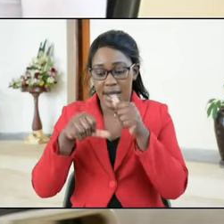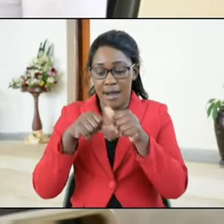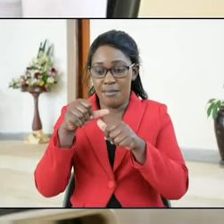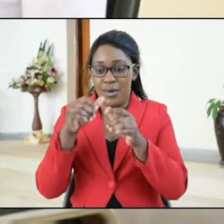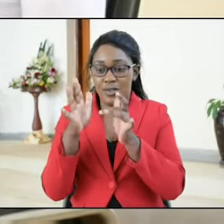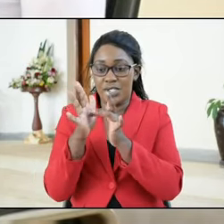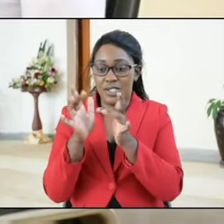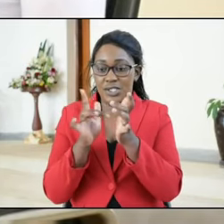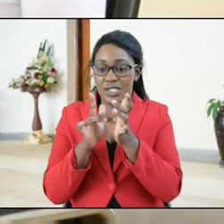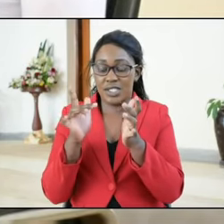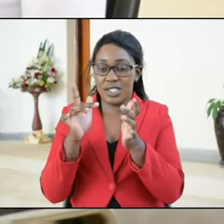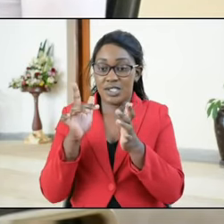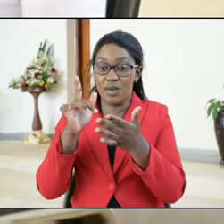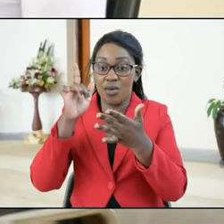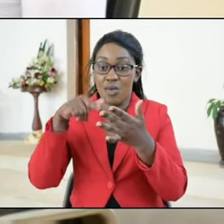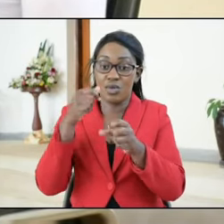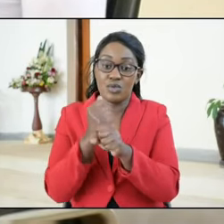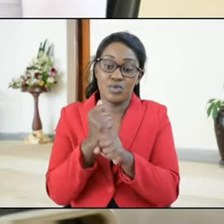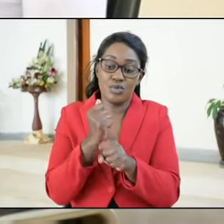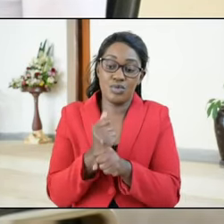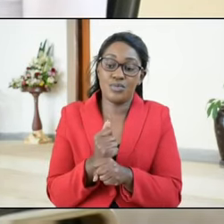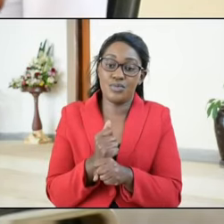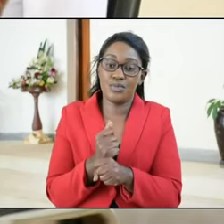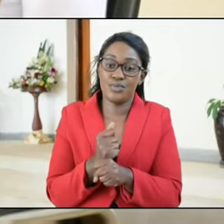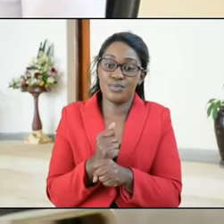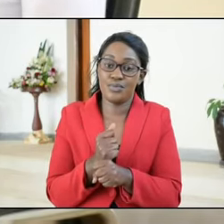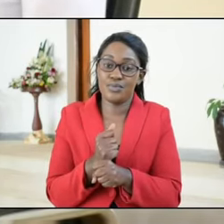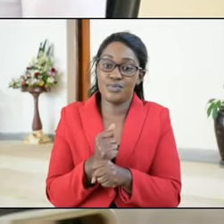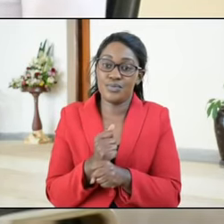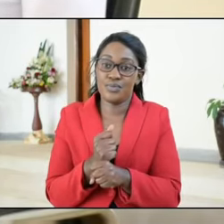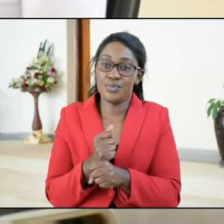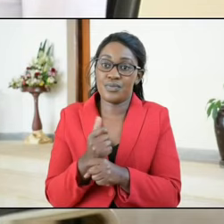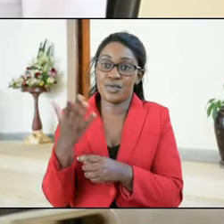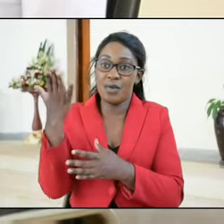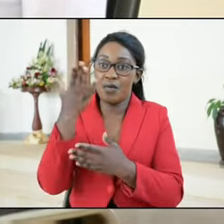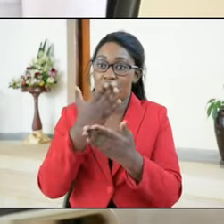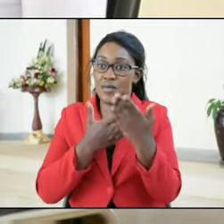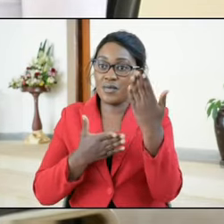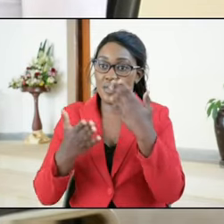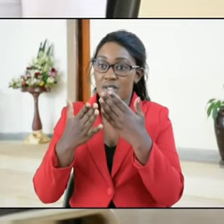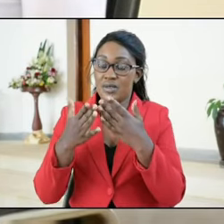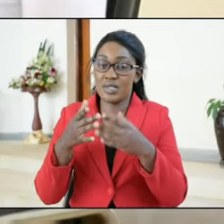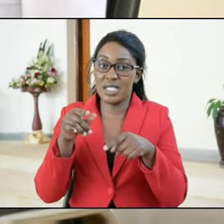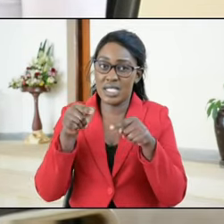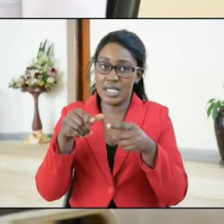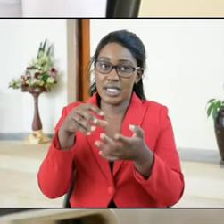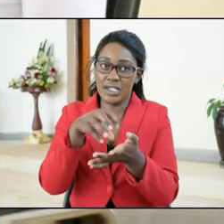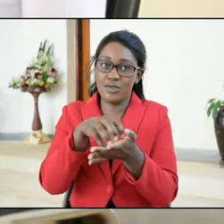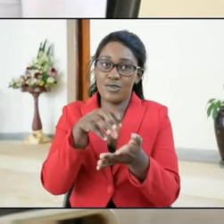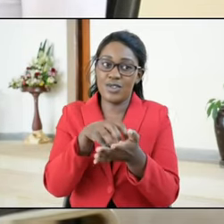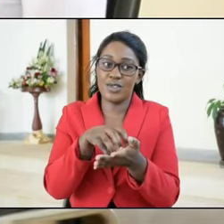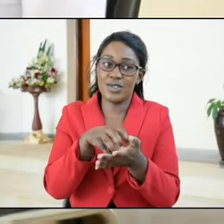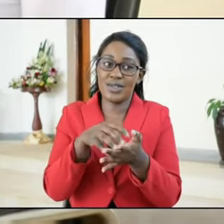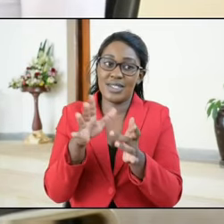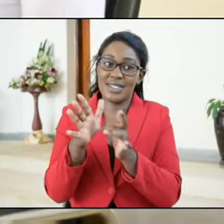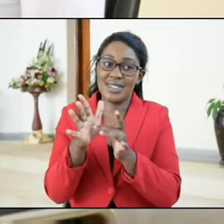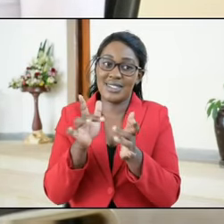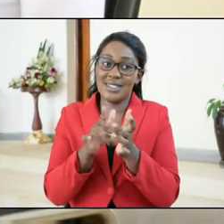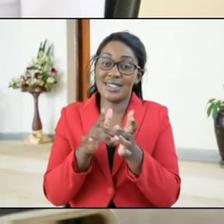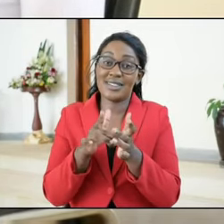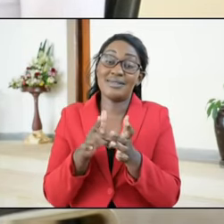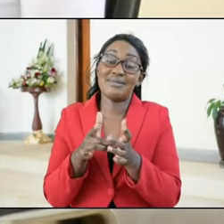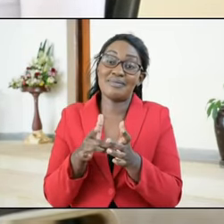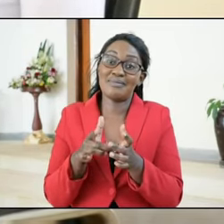do. Think about what Jesus would do. Faced with certain situations, if Jesus was in the situation you're in